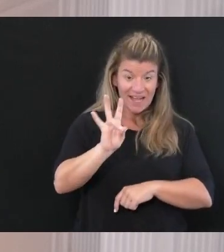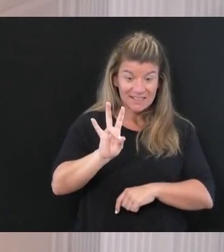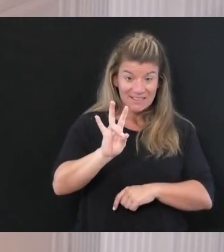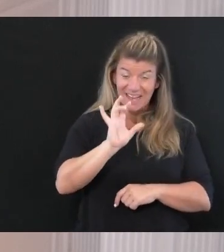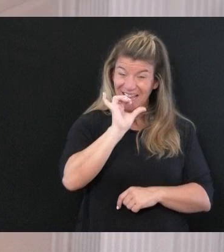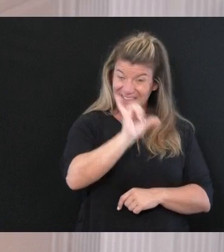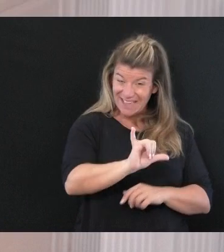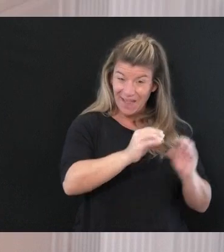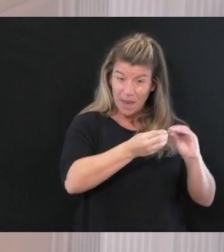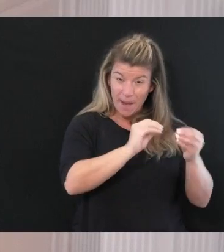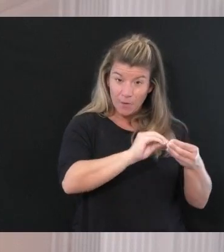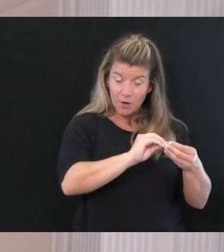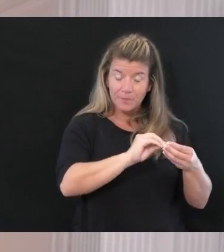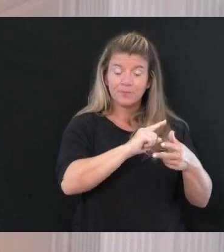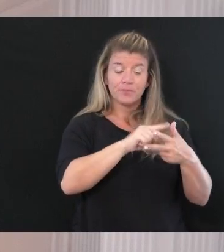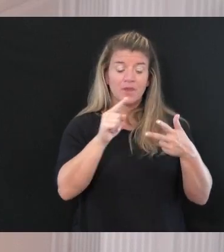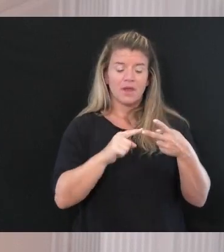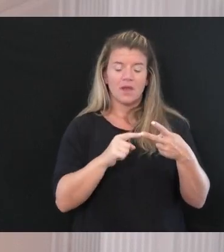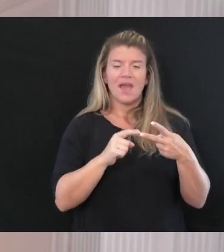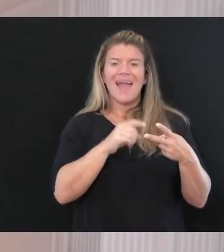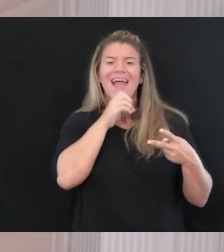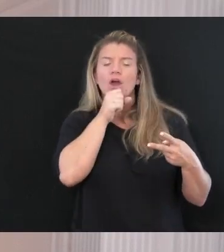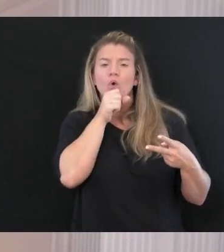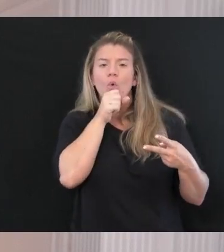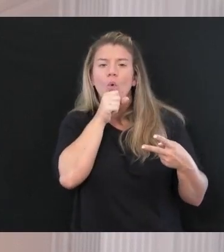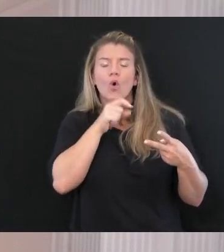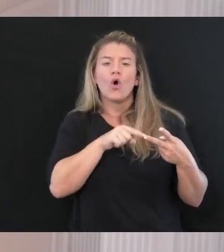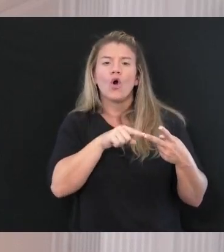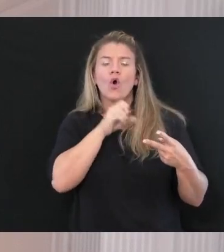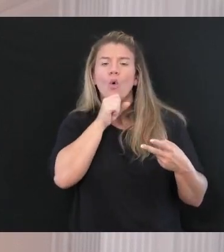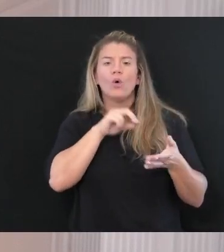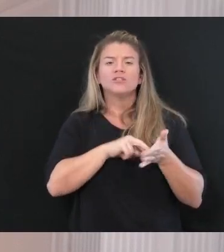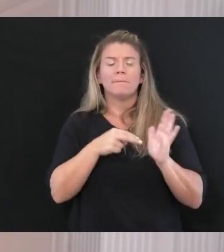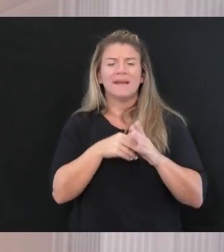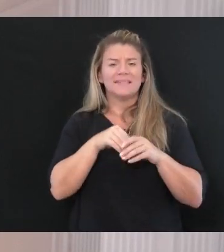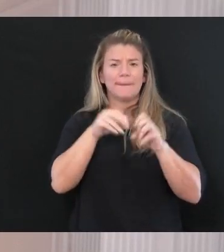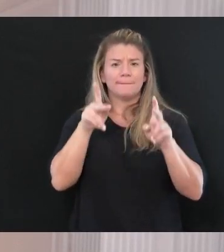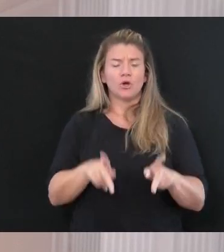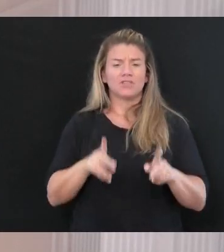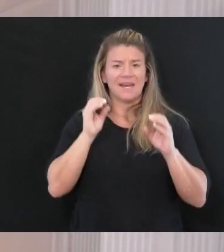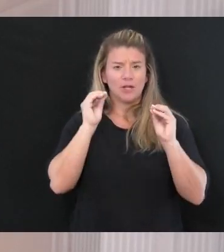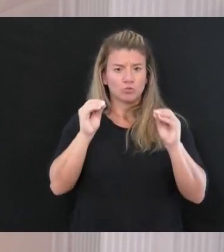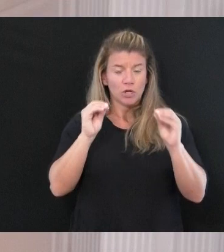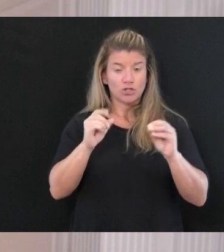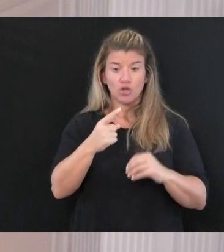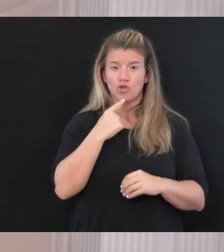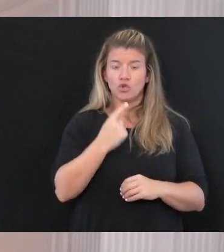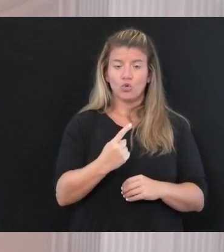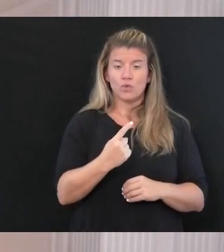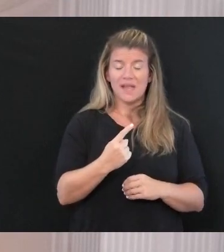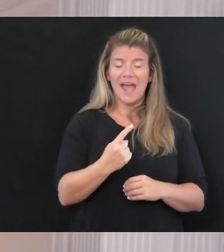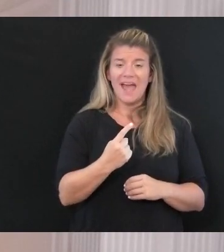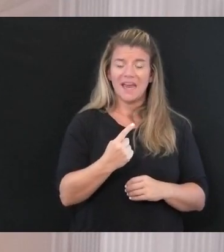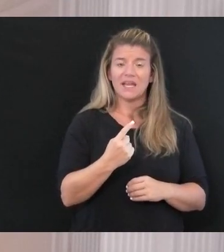then what does orange mean for in-person instruction? I believe, Governor, you said at one point